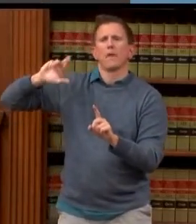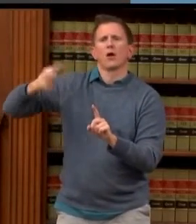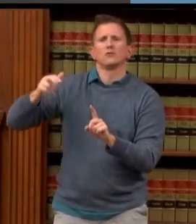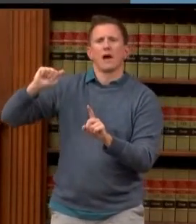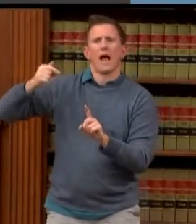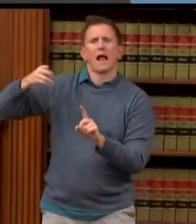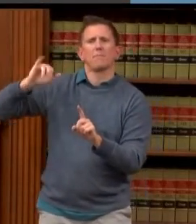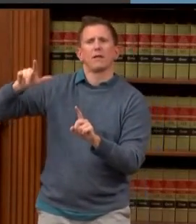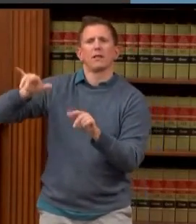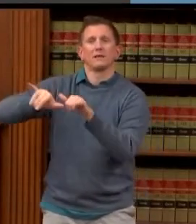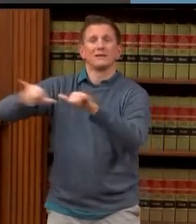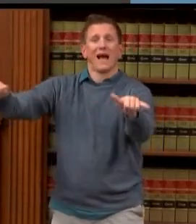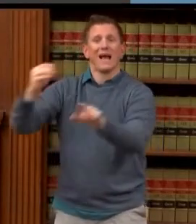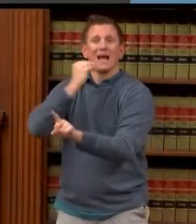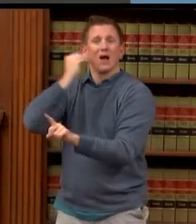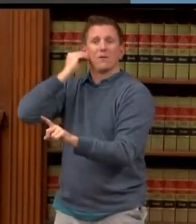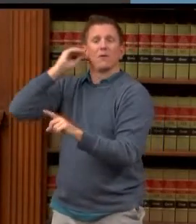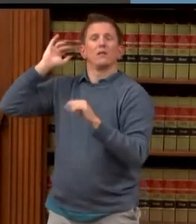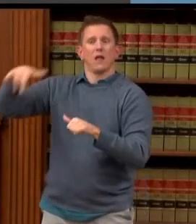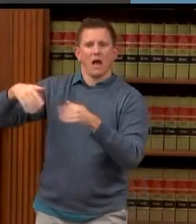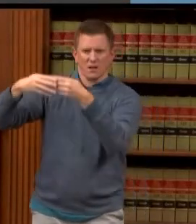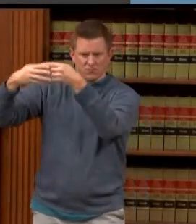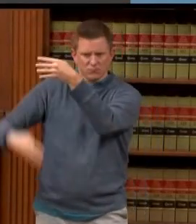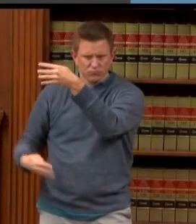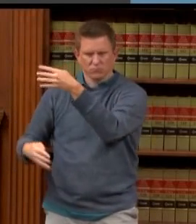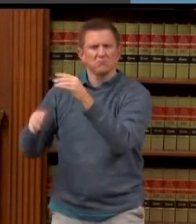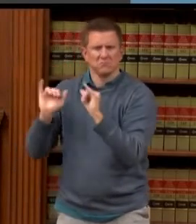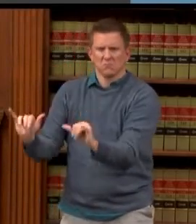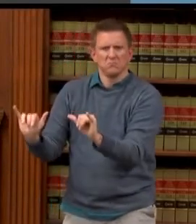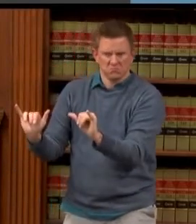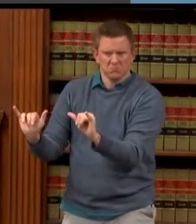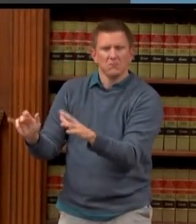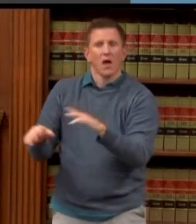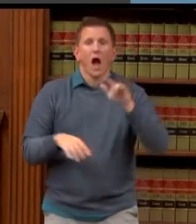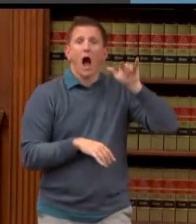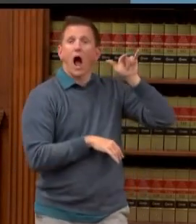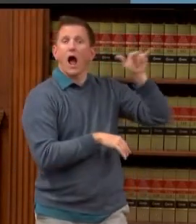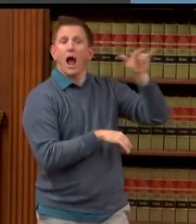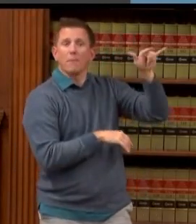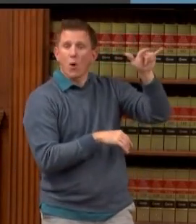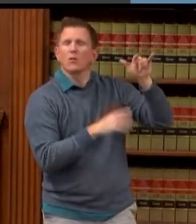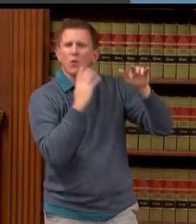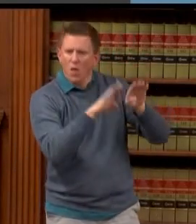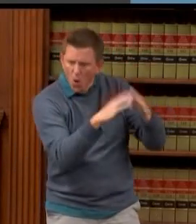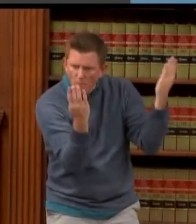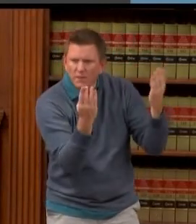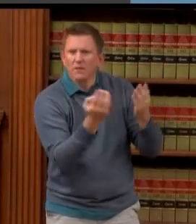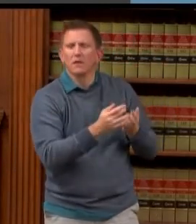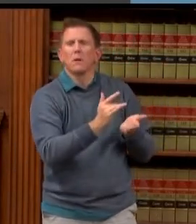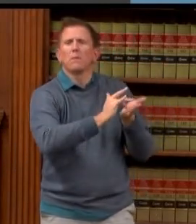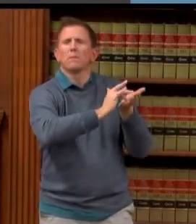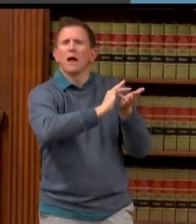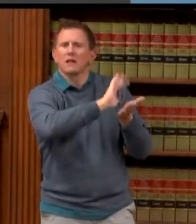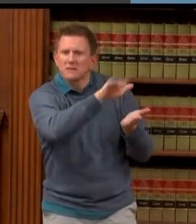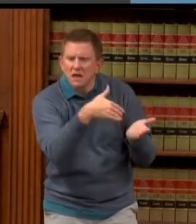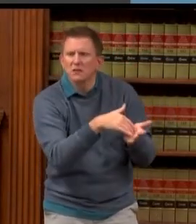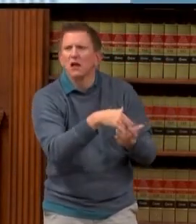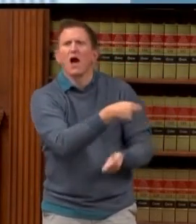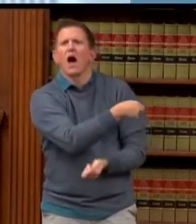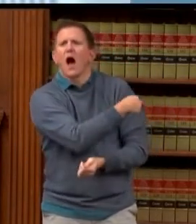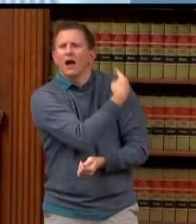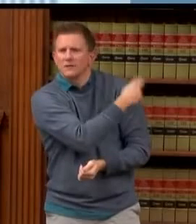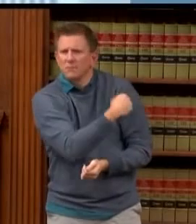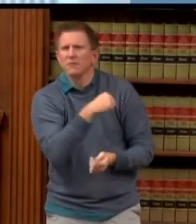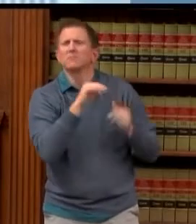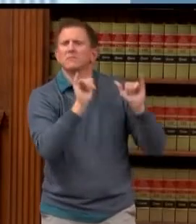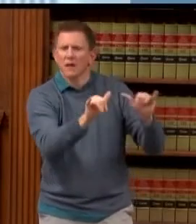remain open, medical facilities, of course. Thank you all for joining us this afternoon. Thank you for your great